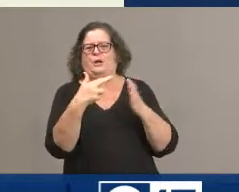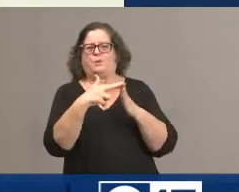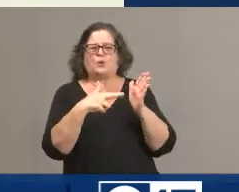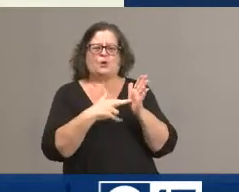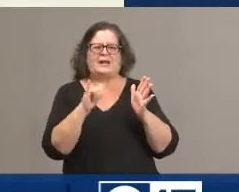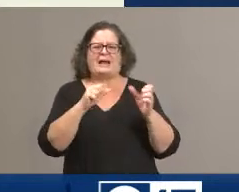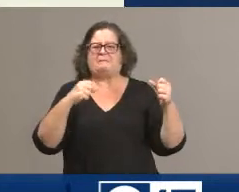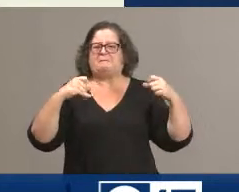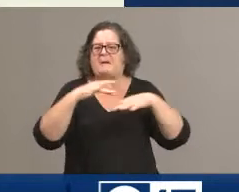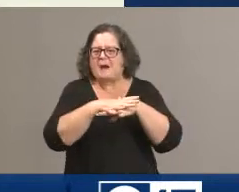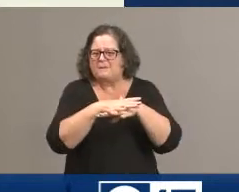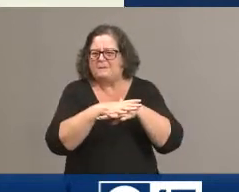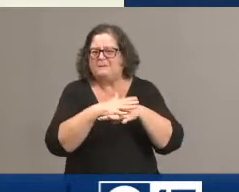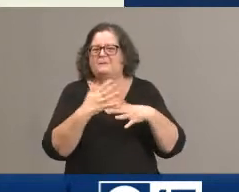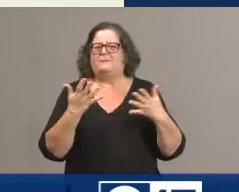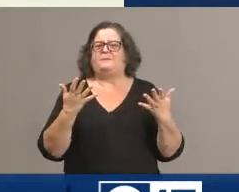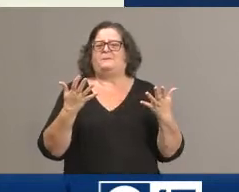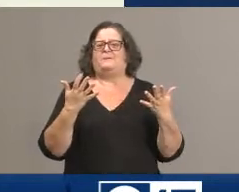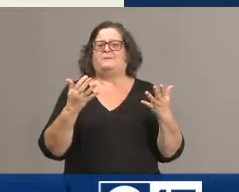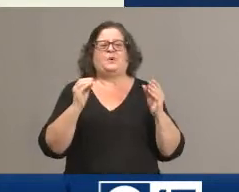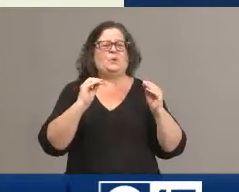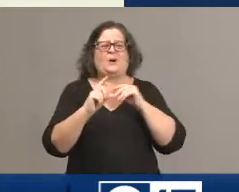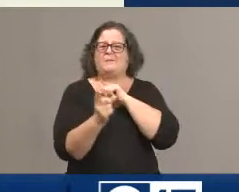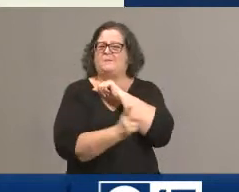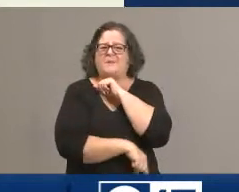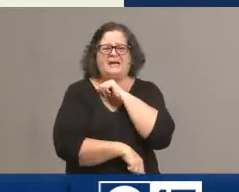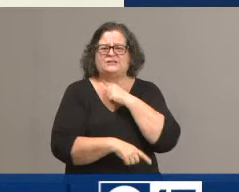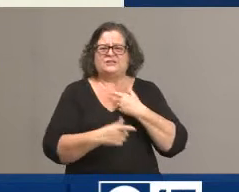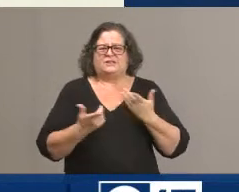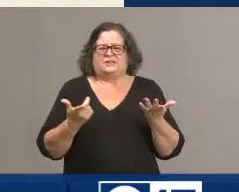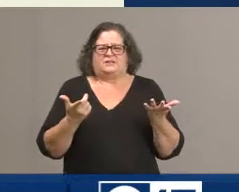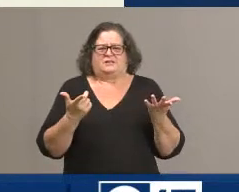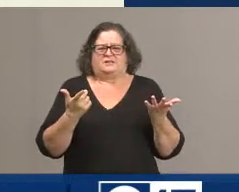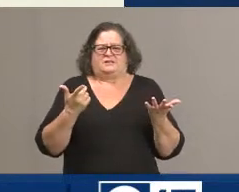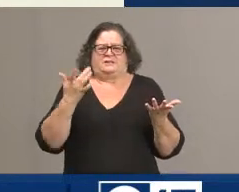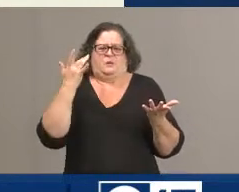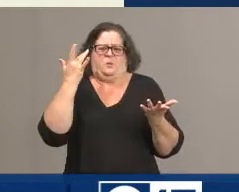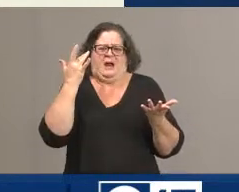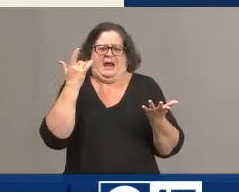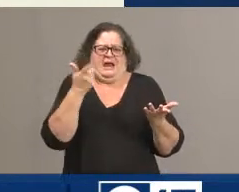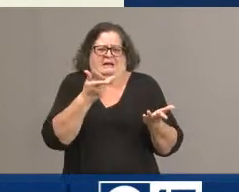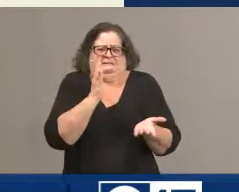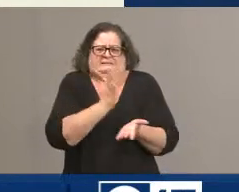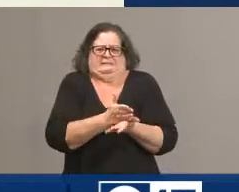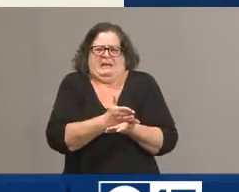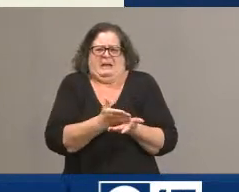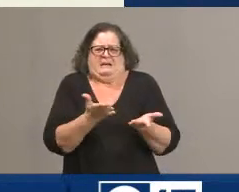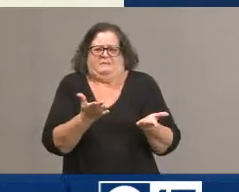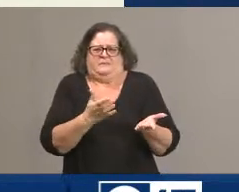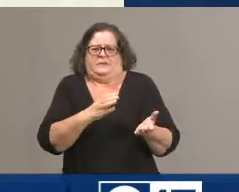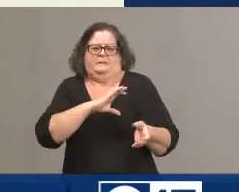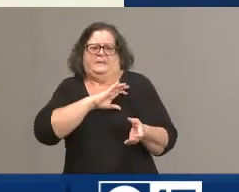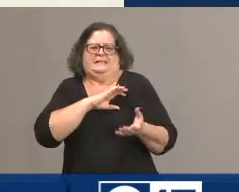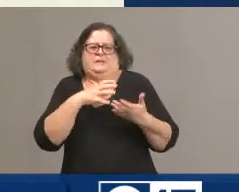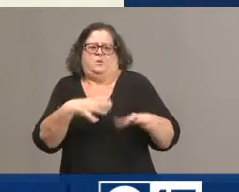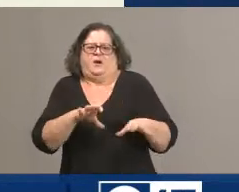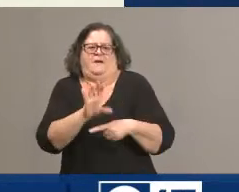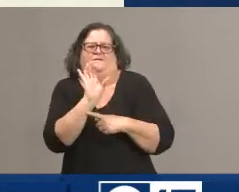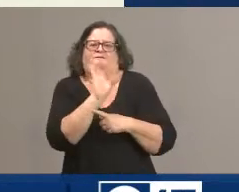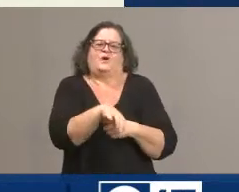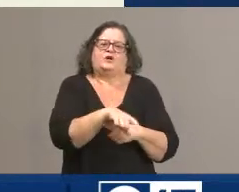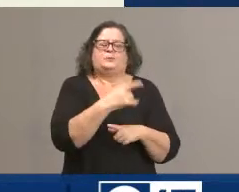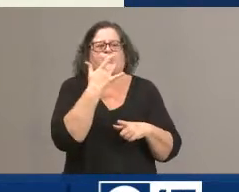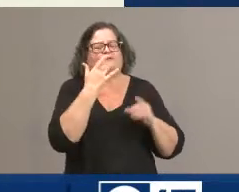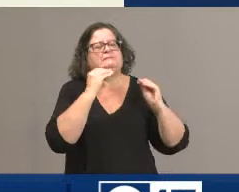is your message to police chiefs, your DPS director, and sheriffs when it comes to actually enforcing this? Well, I want to thank all of our